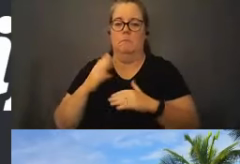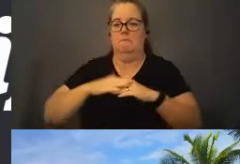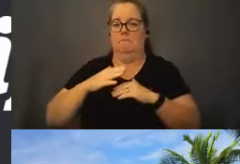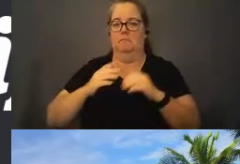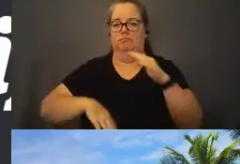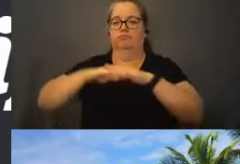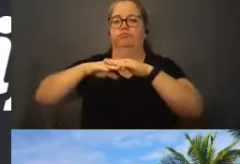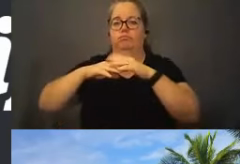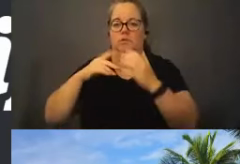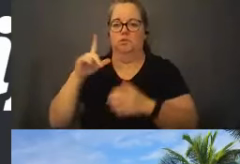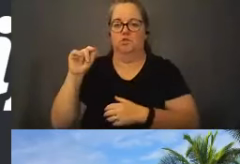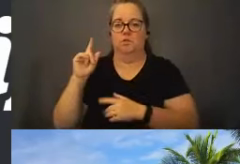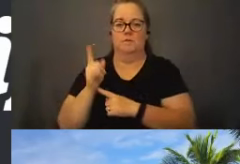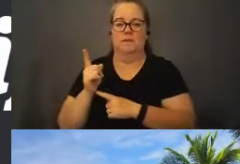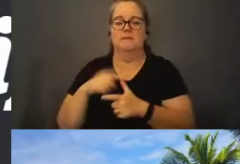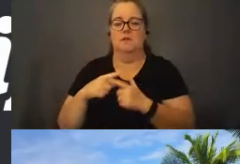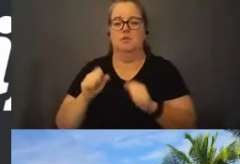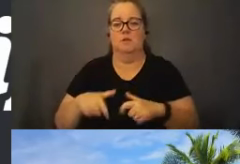So I mentioned the